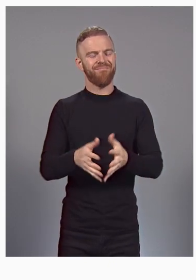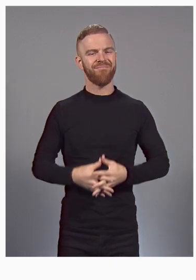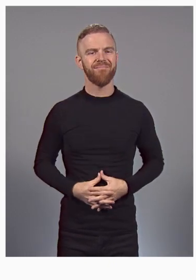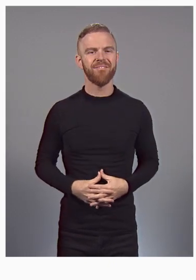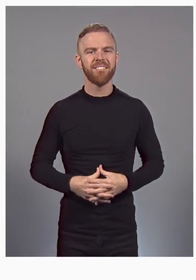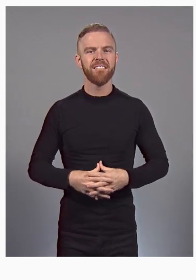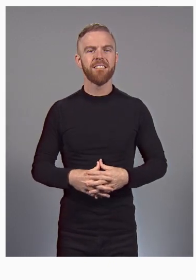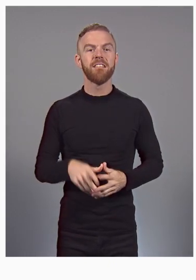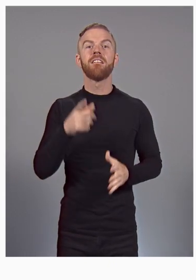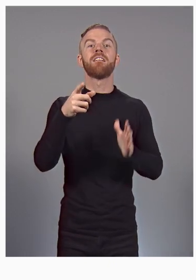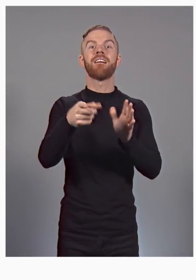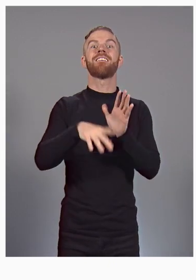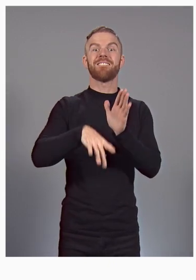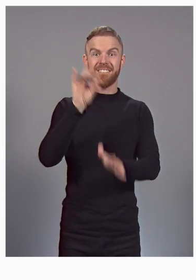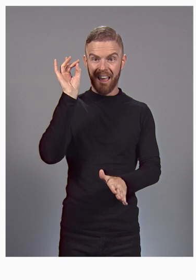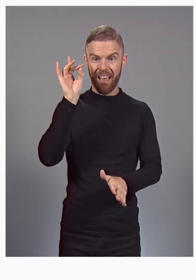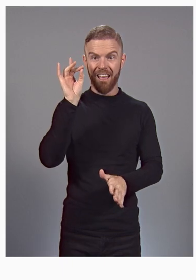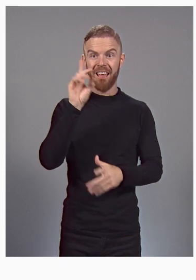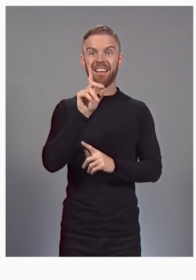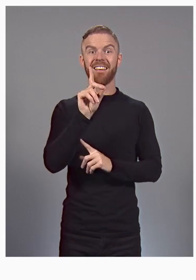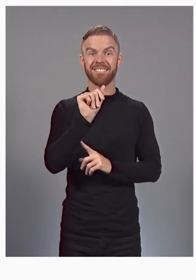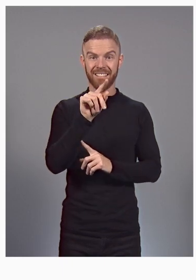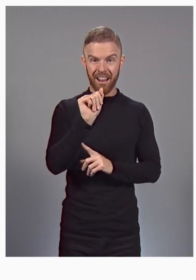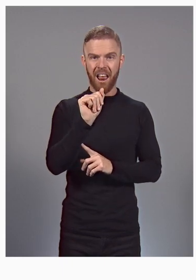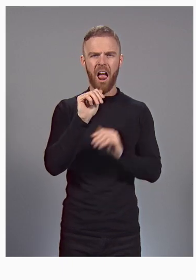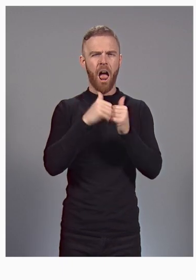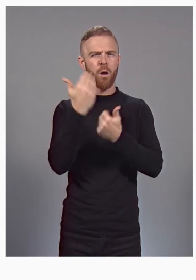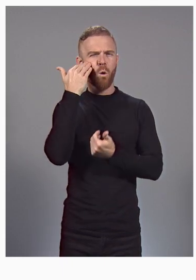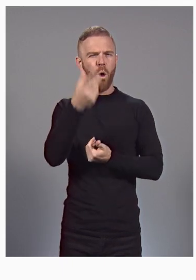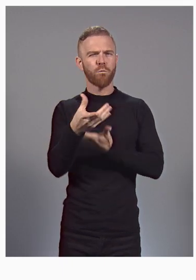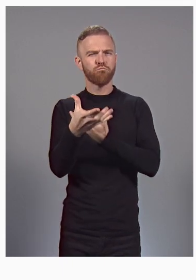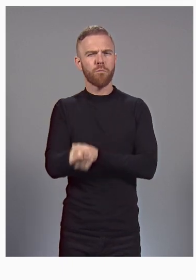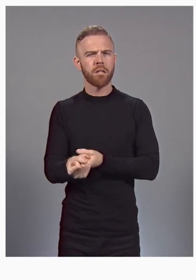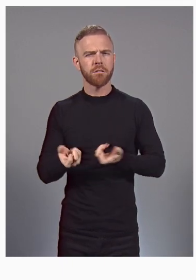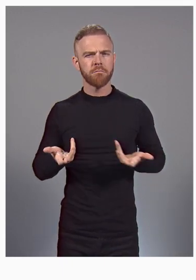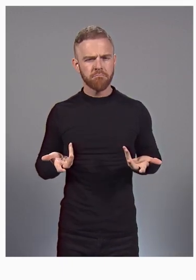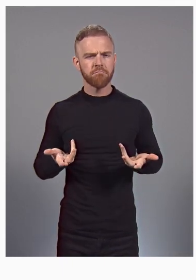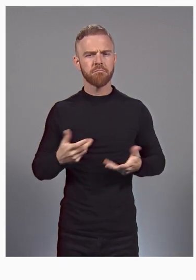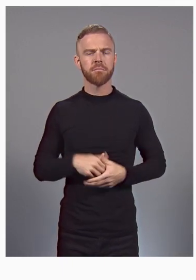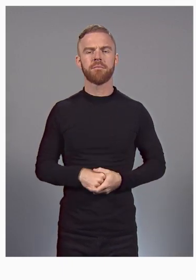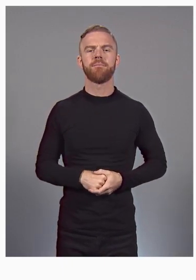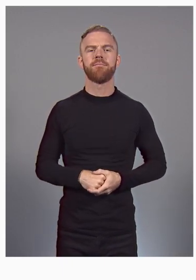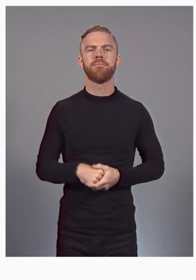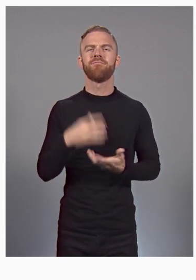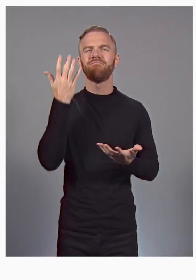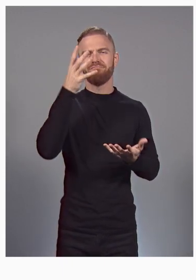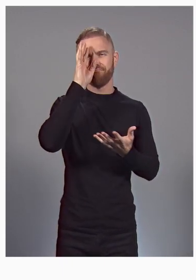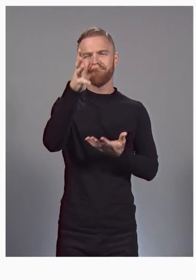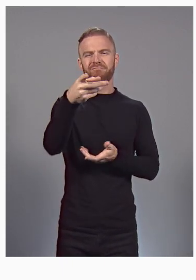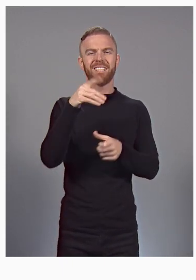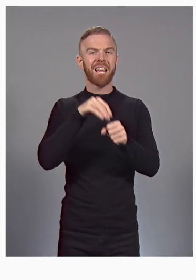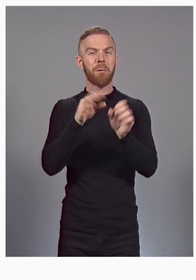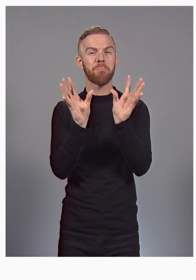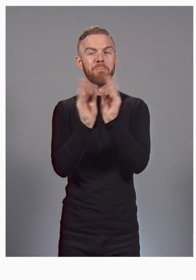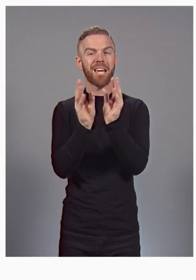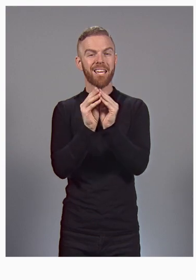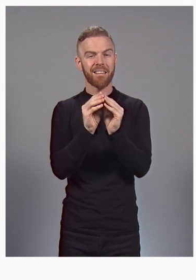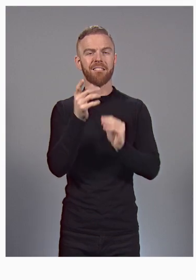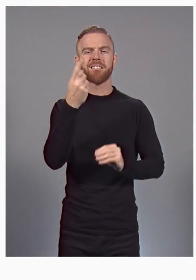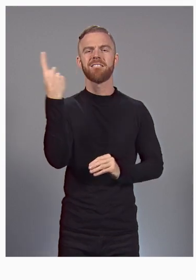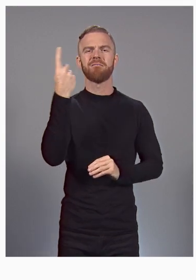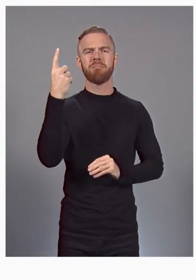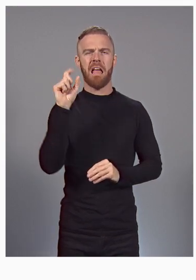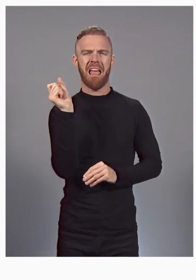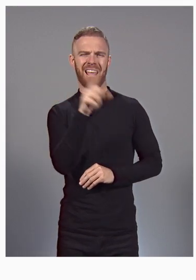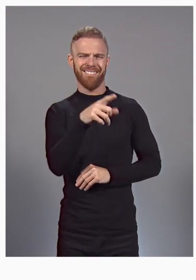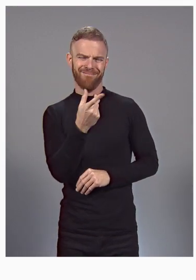But once you find your data, how do you know you can trust it? Have you ever been in a meeting where someone questions